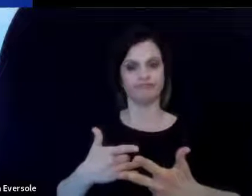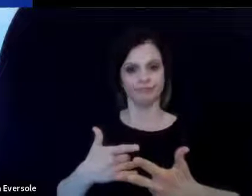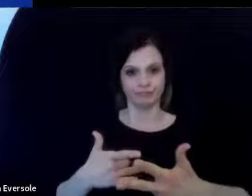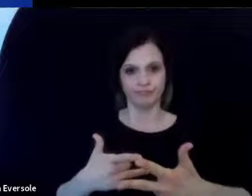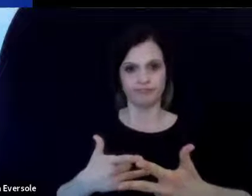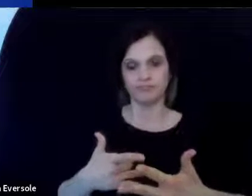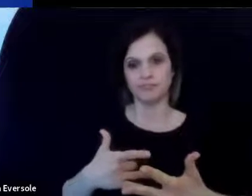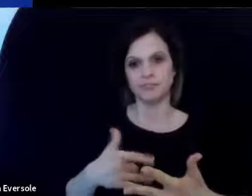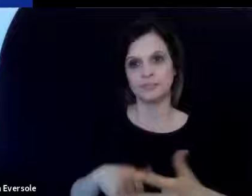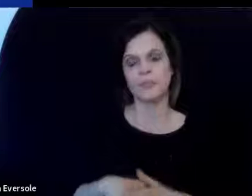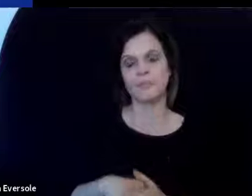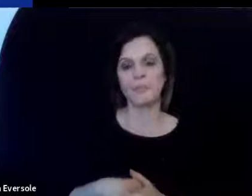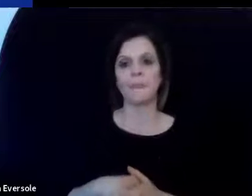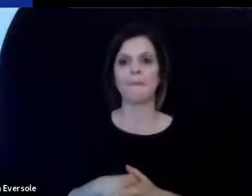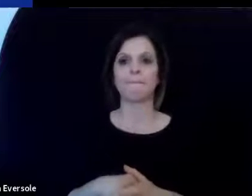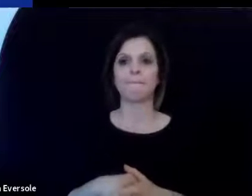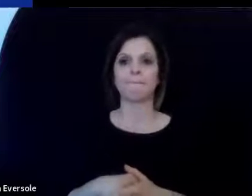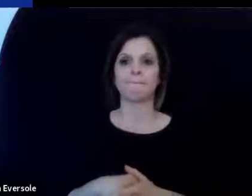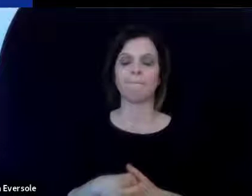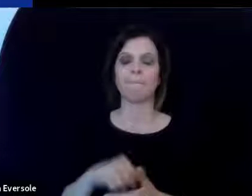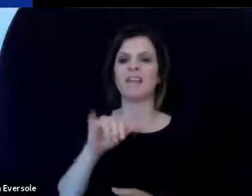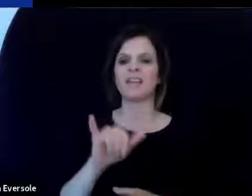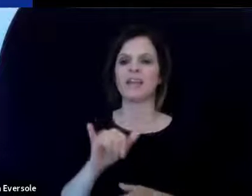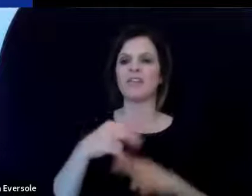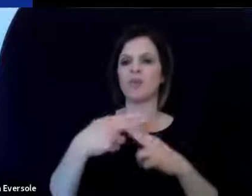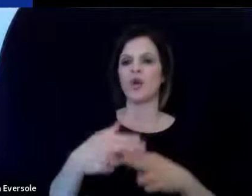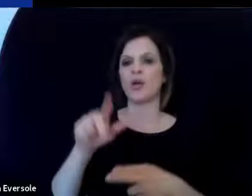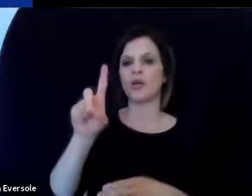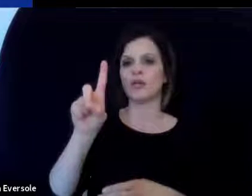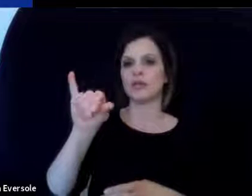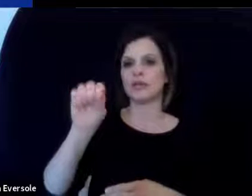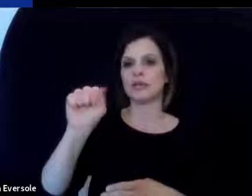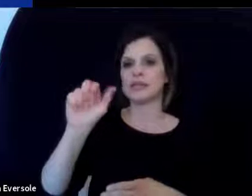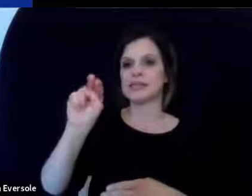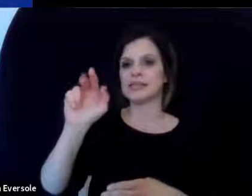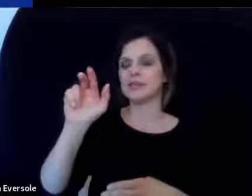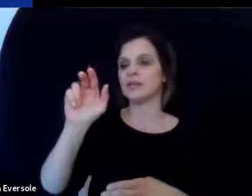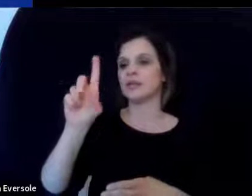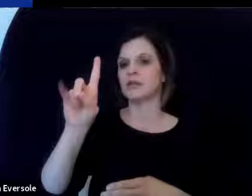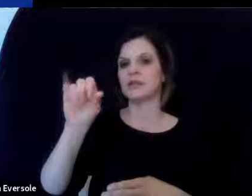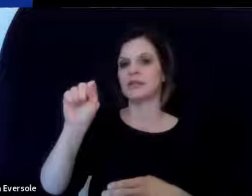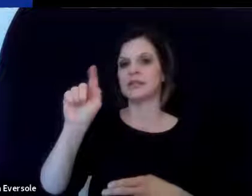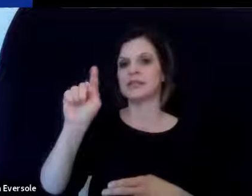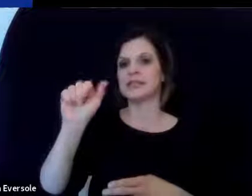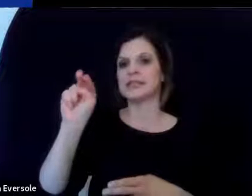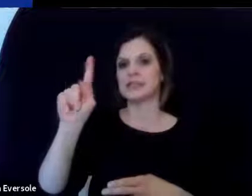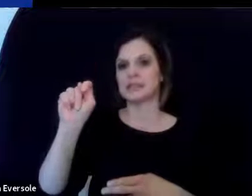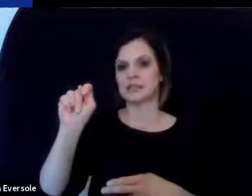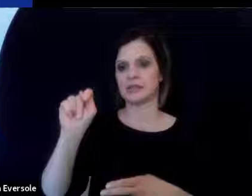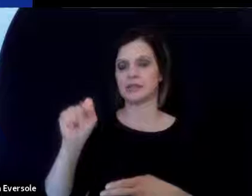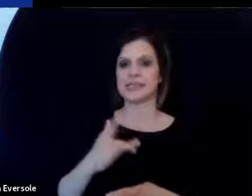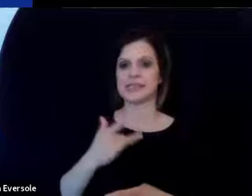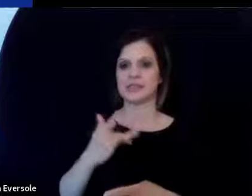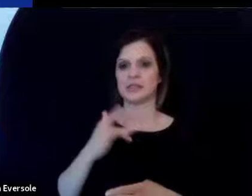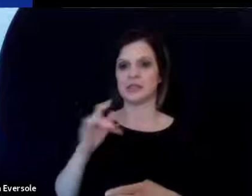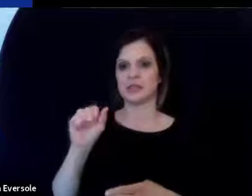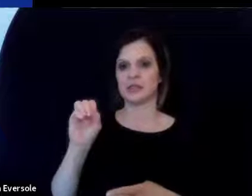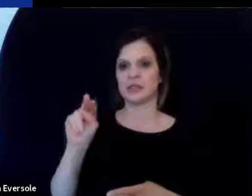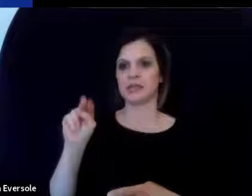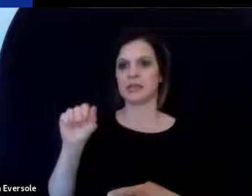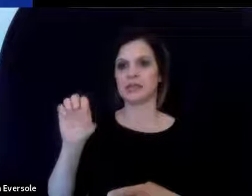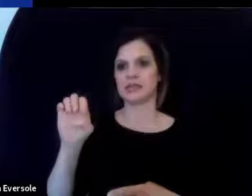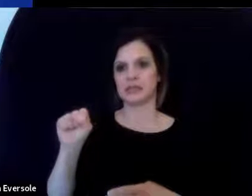those are the three distance senses that Susan mentioned in a previous slide that are really affected typically when an individual